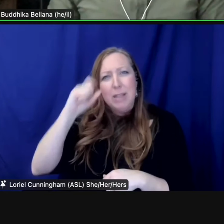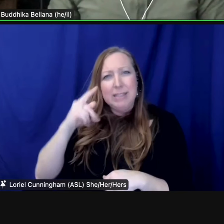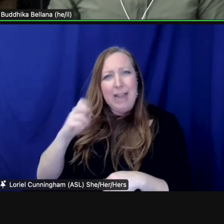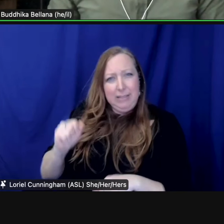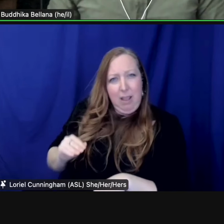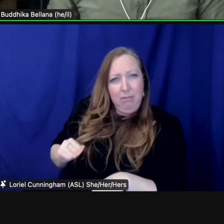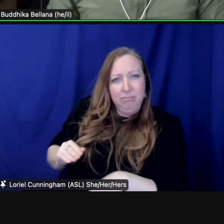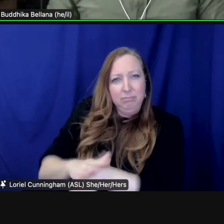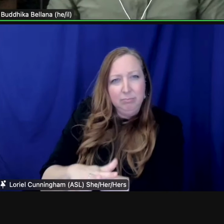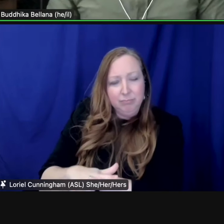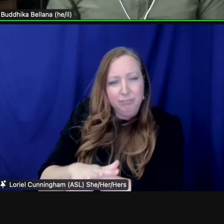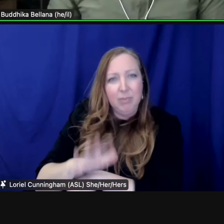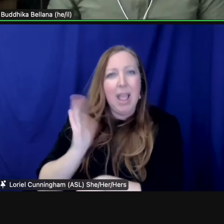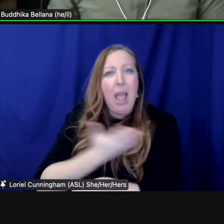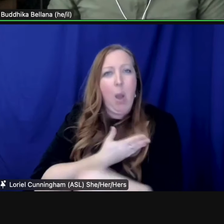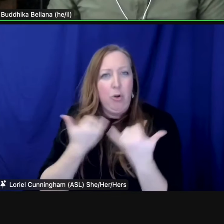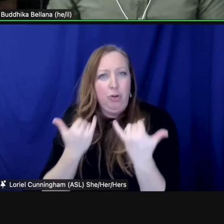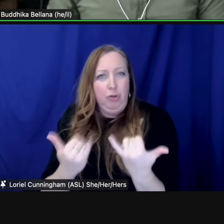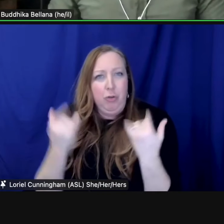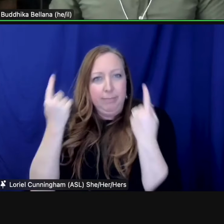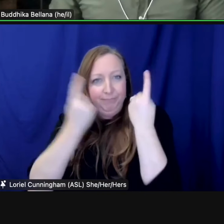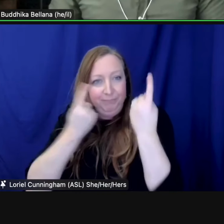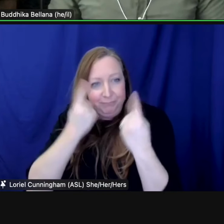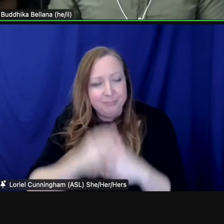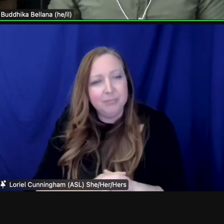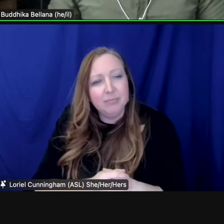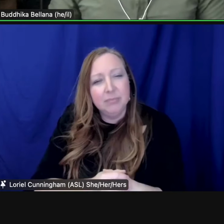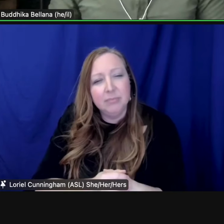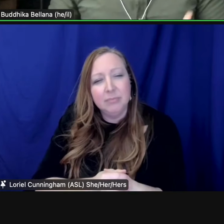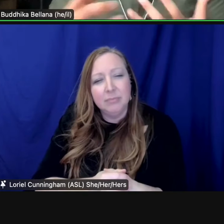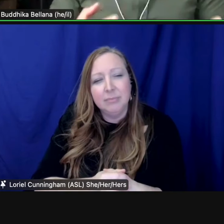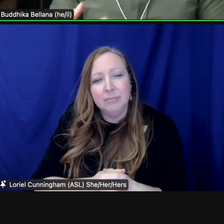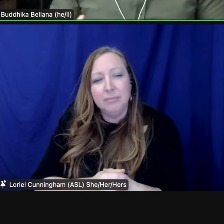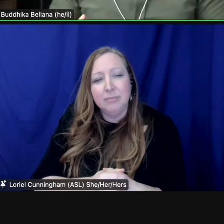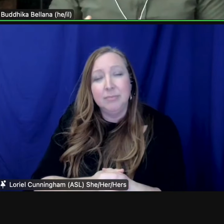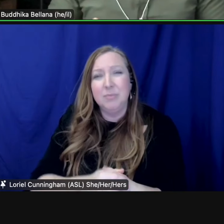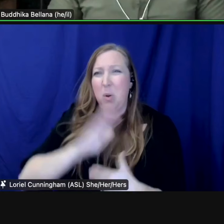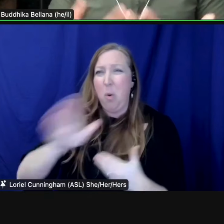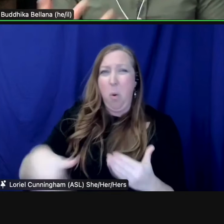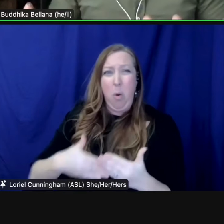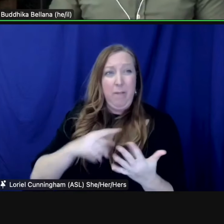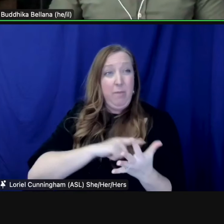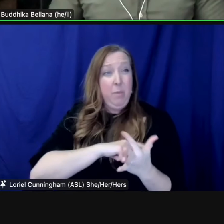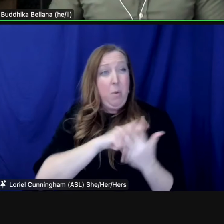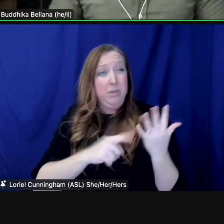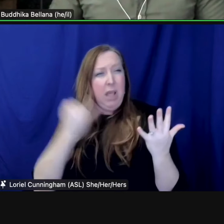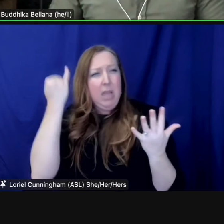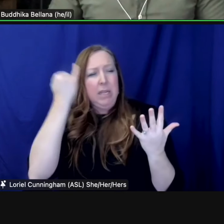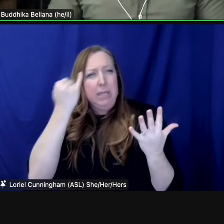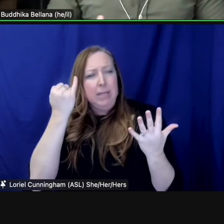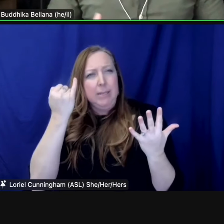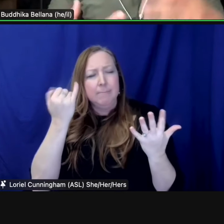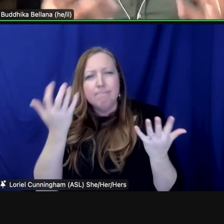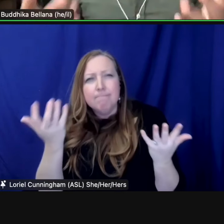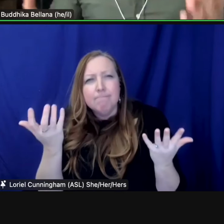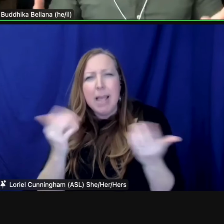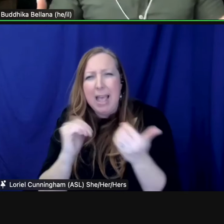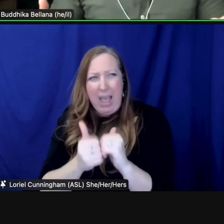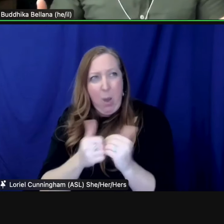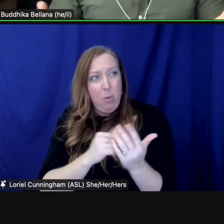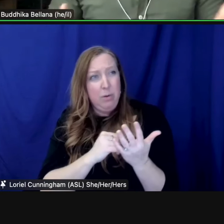cognition. So this is all to say, what is it about our memory system that causes